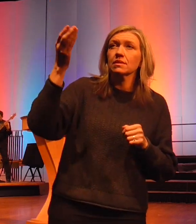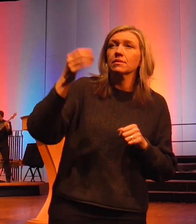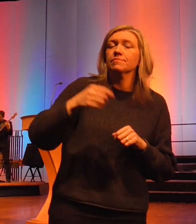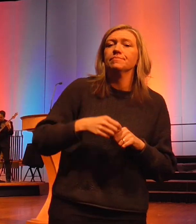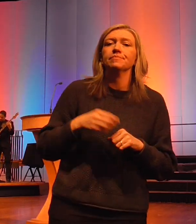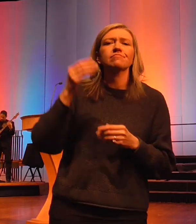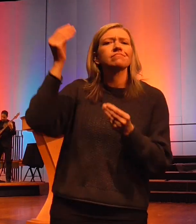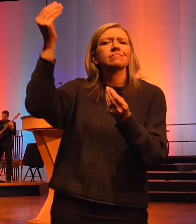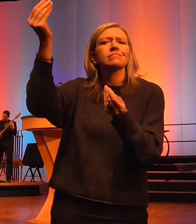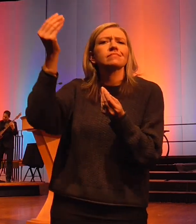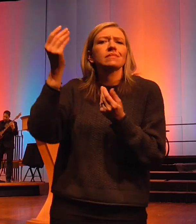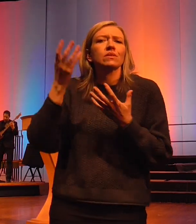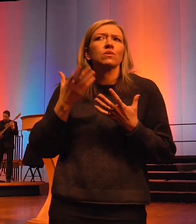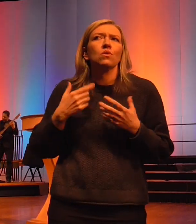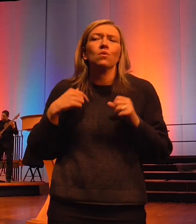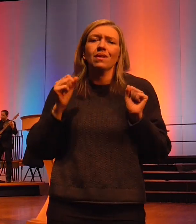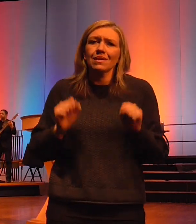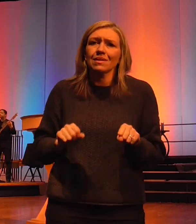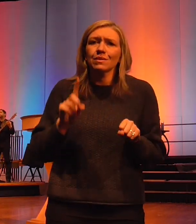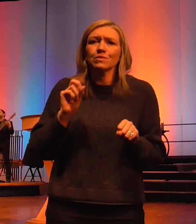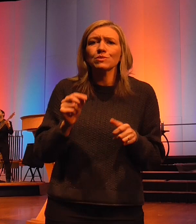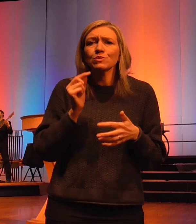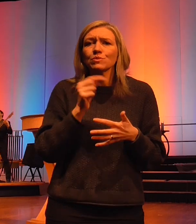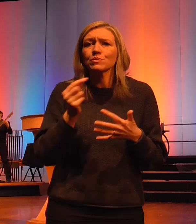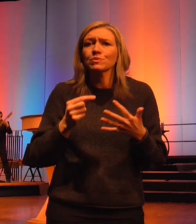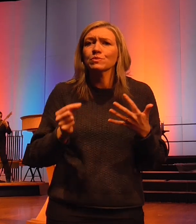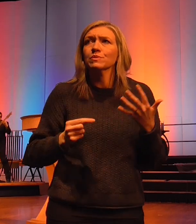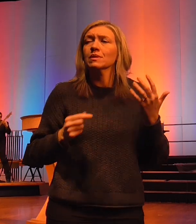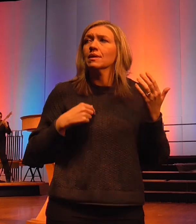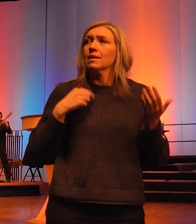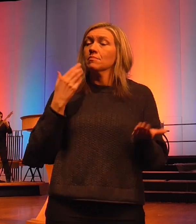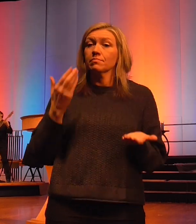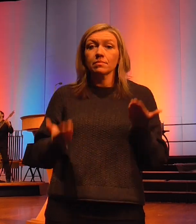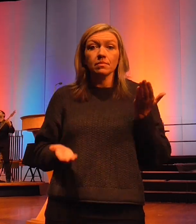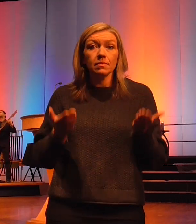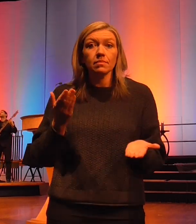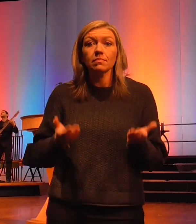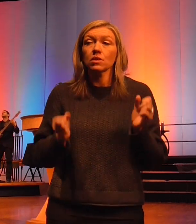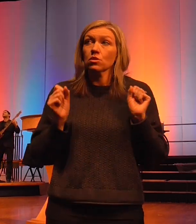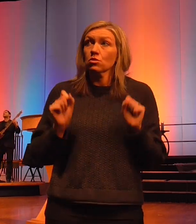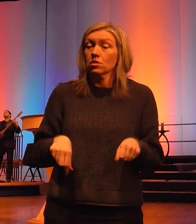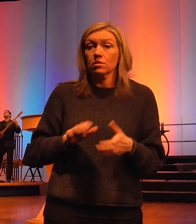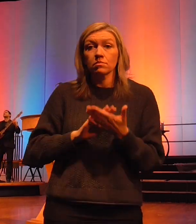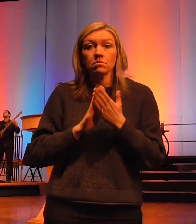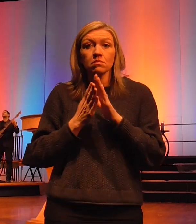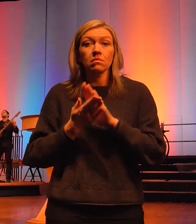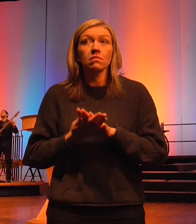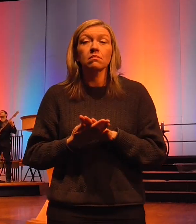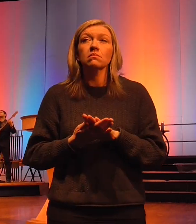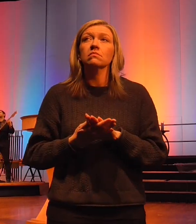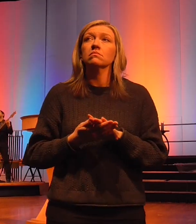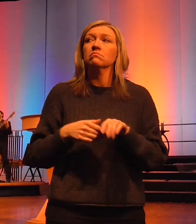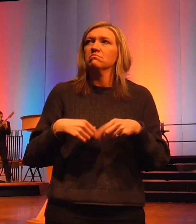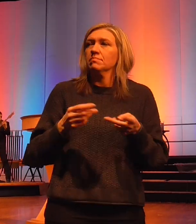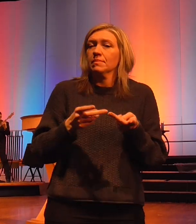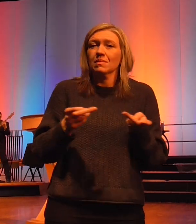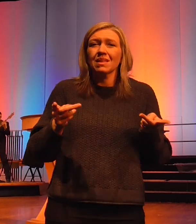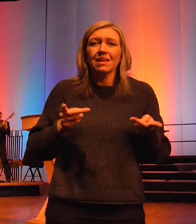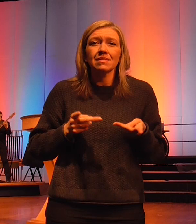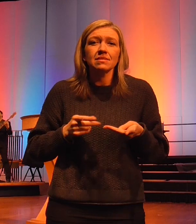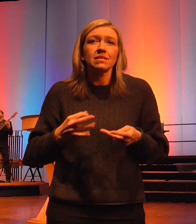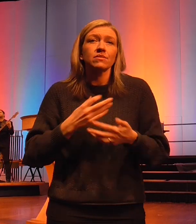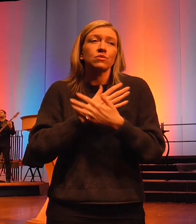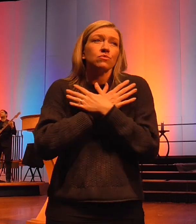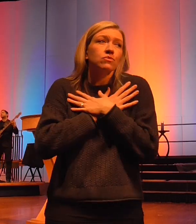Let me know what I can do that I might be a place of rest